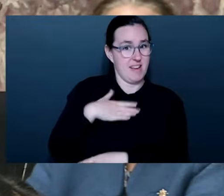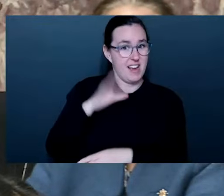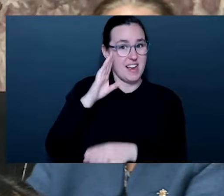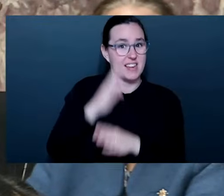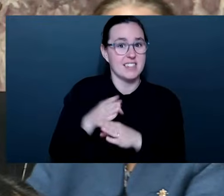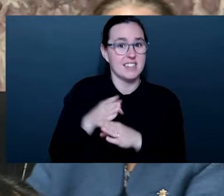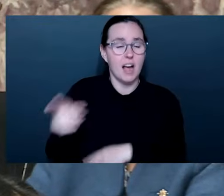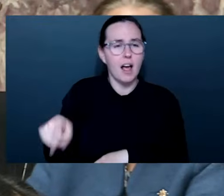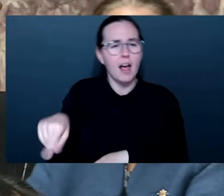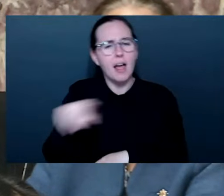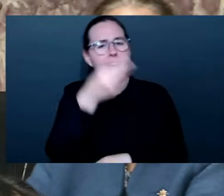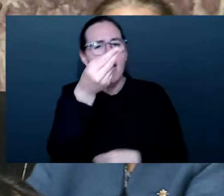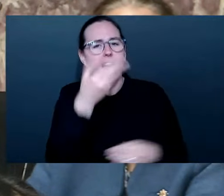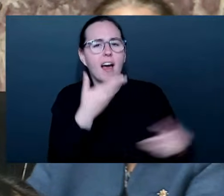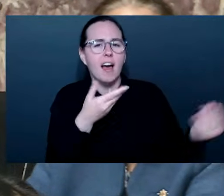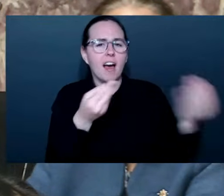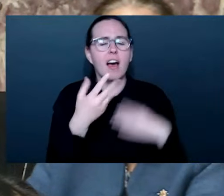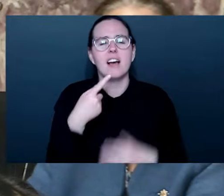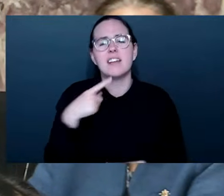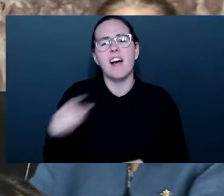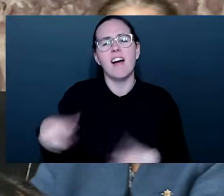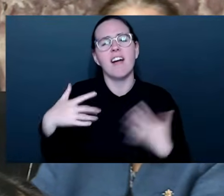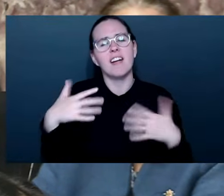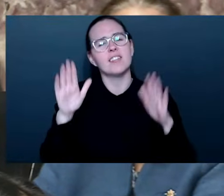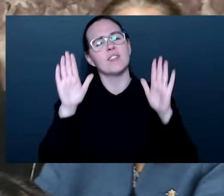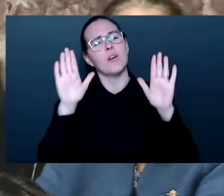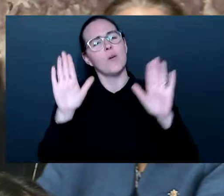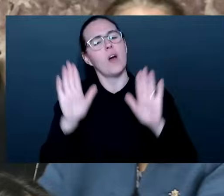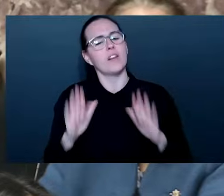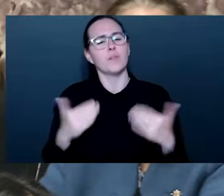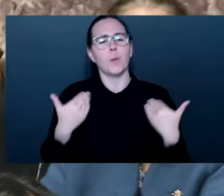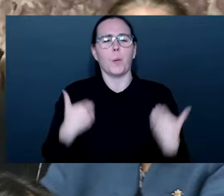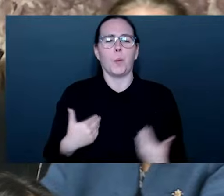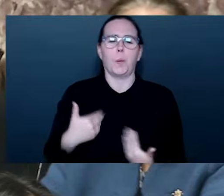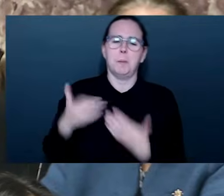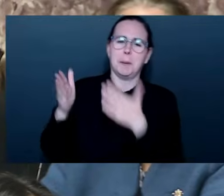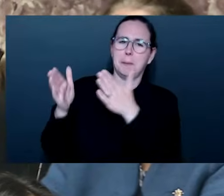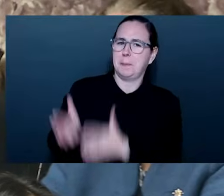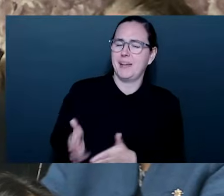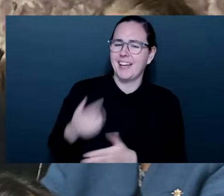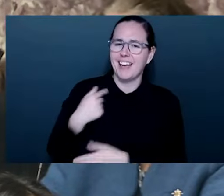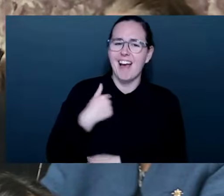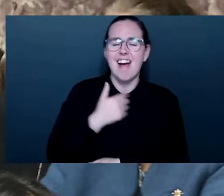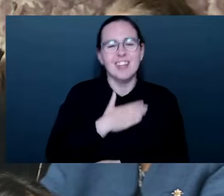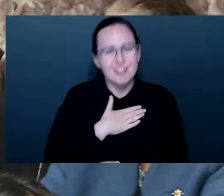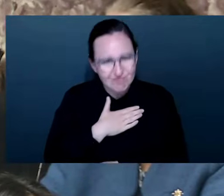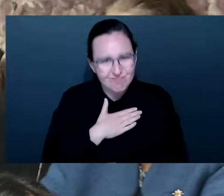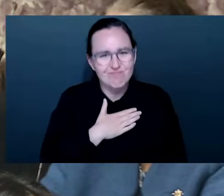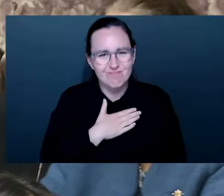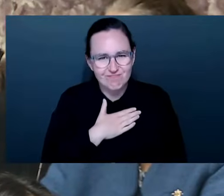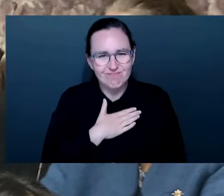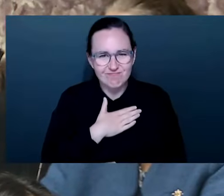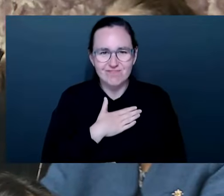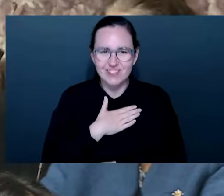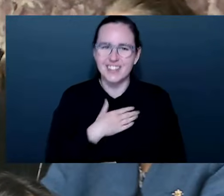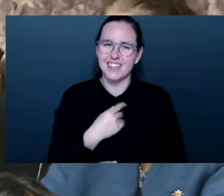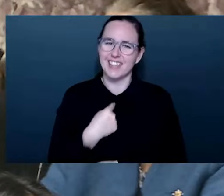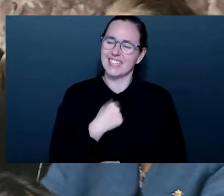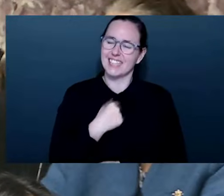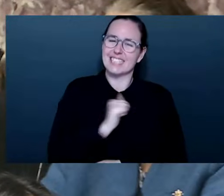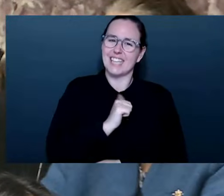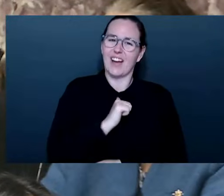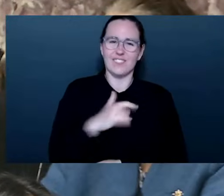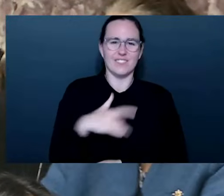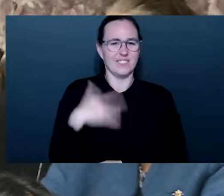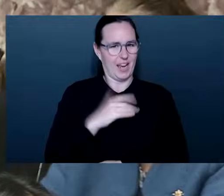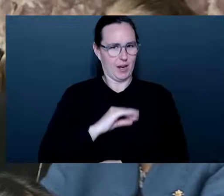the proudest thing as a parent, is when you know that you've raised someone who cares about their community. Ashton will be a leader.